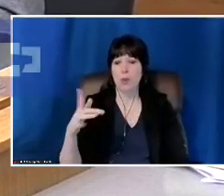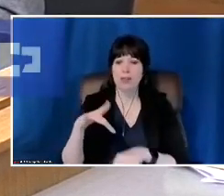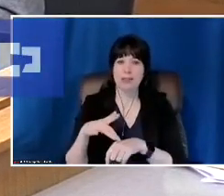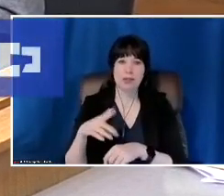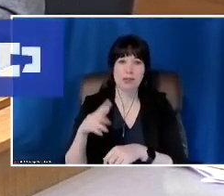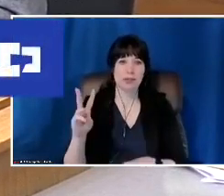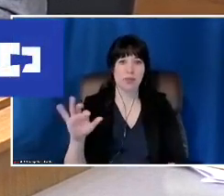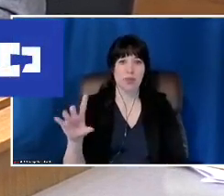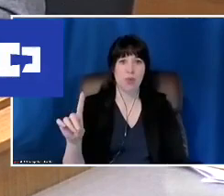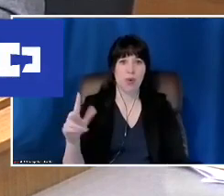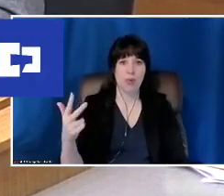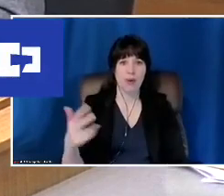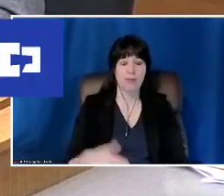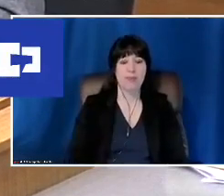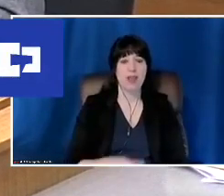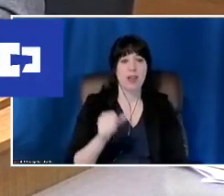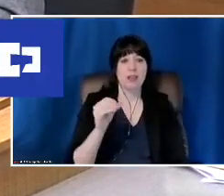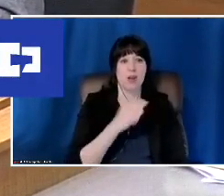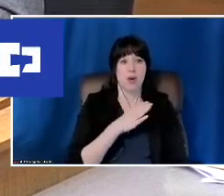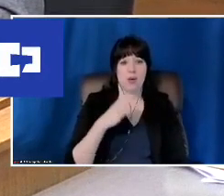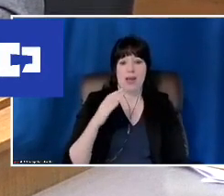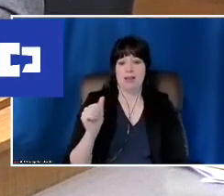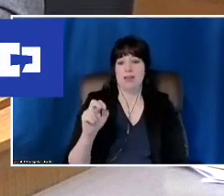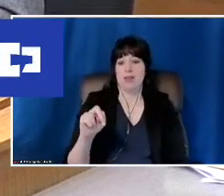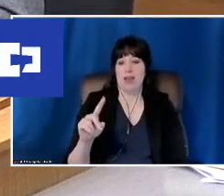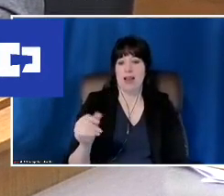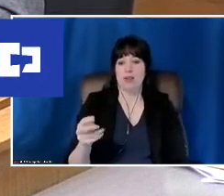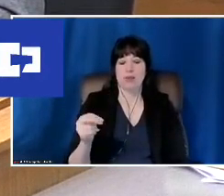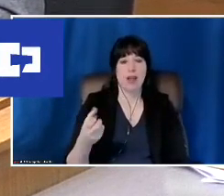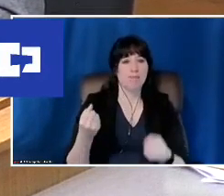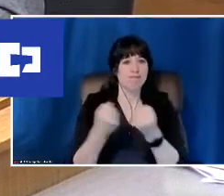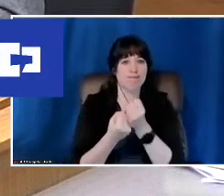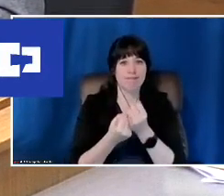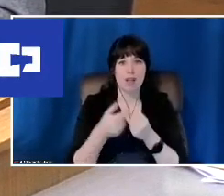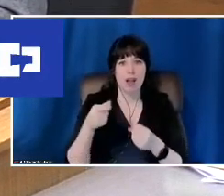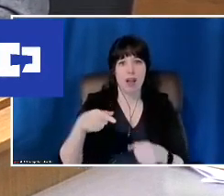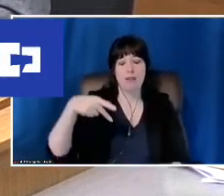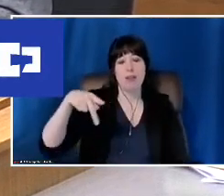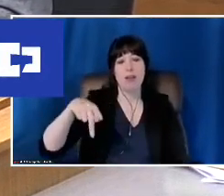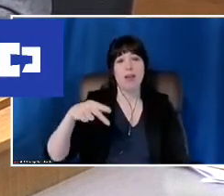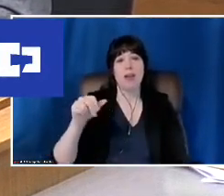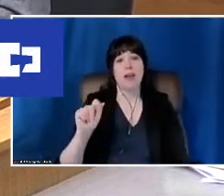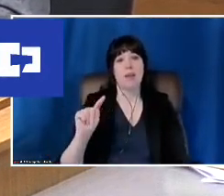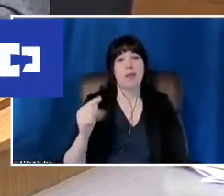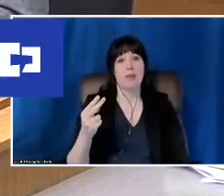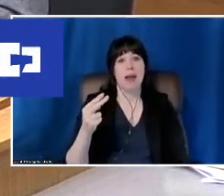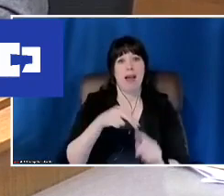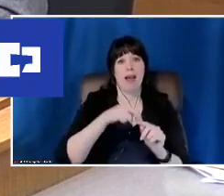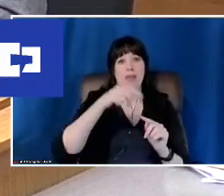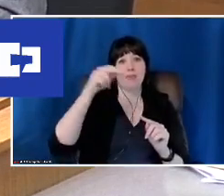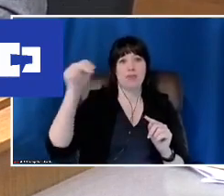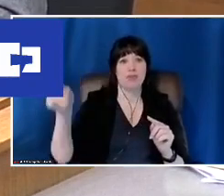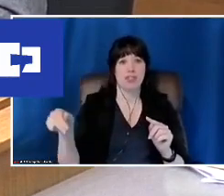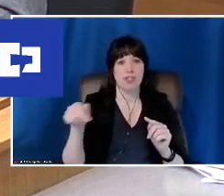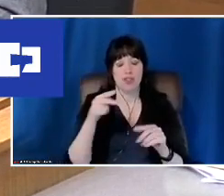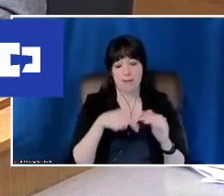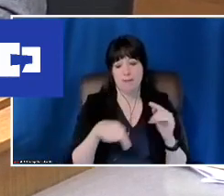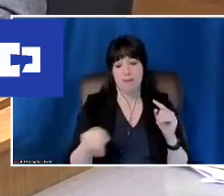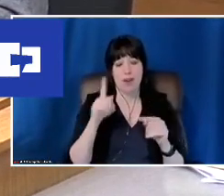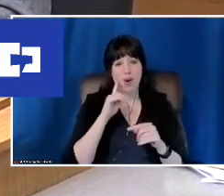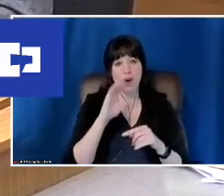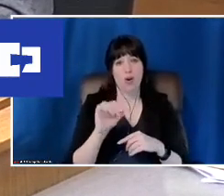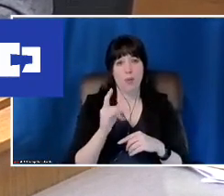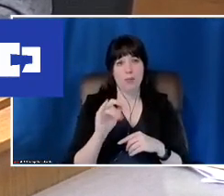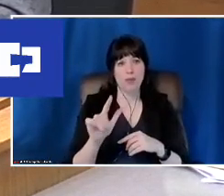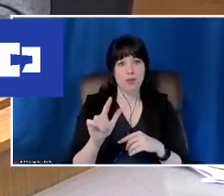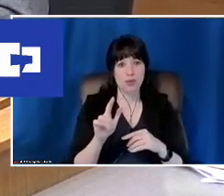So Councilor Anderson was a big proponent of the path bridge underneath Commercial Street to connect